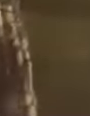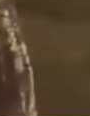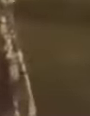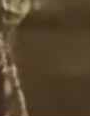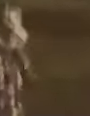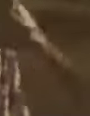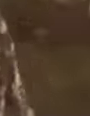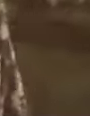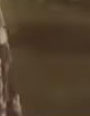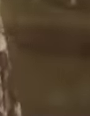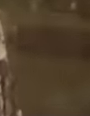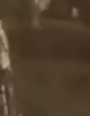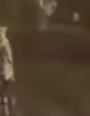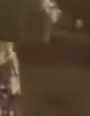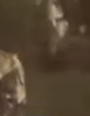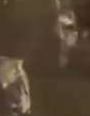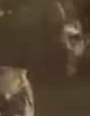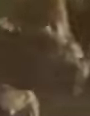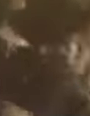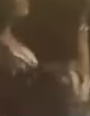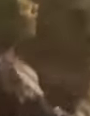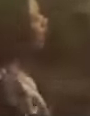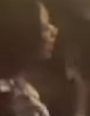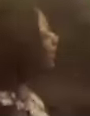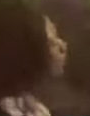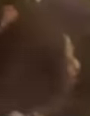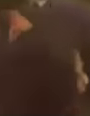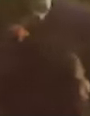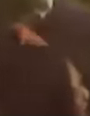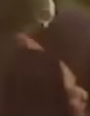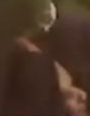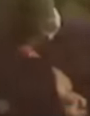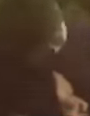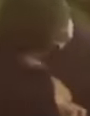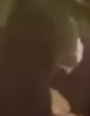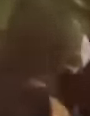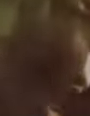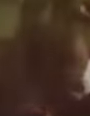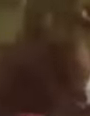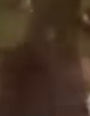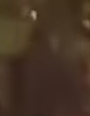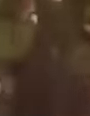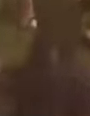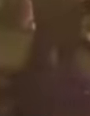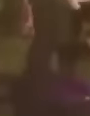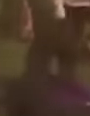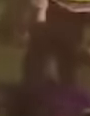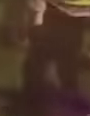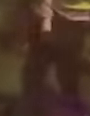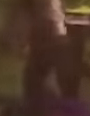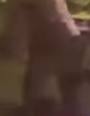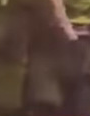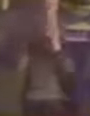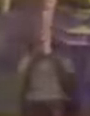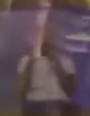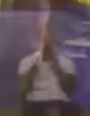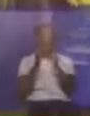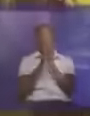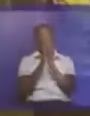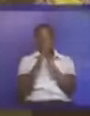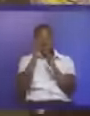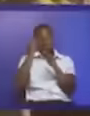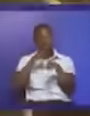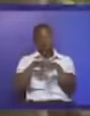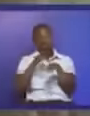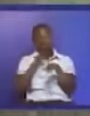Hallelujah. Let Let me give you one more prayer point for sake of time.